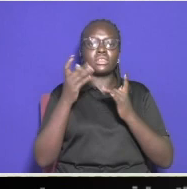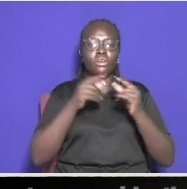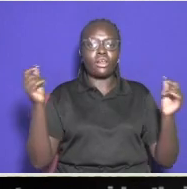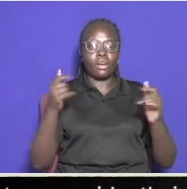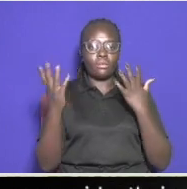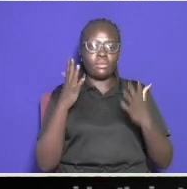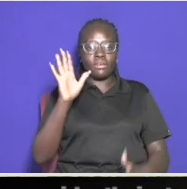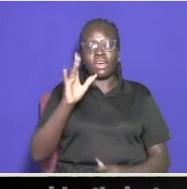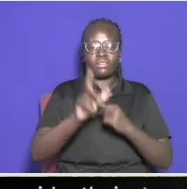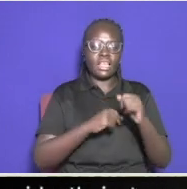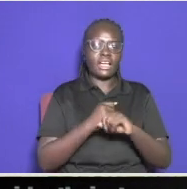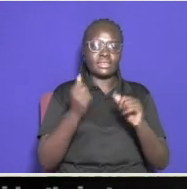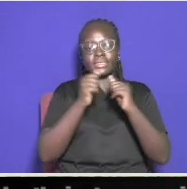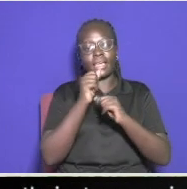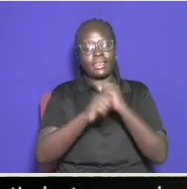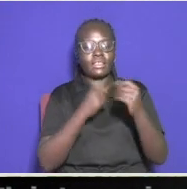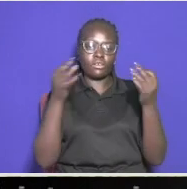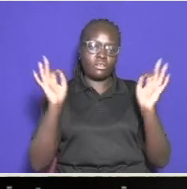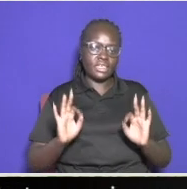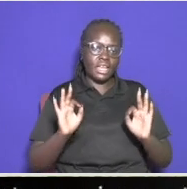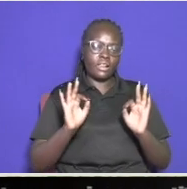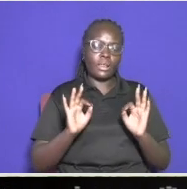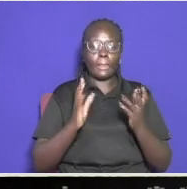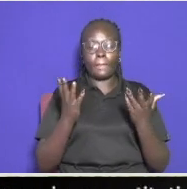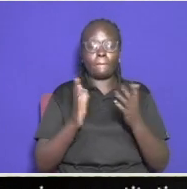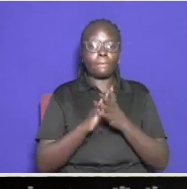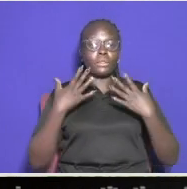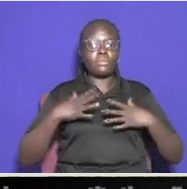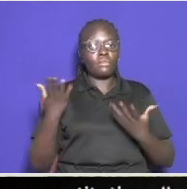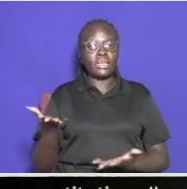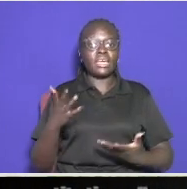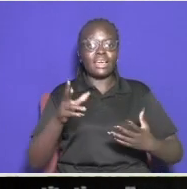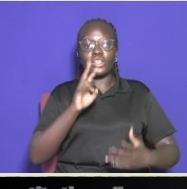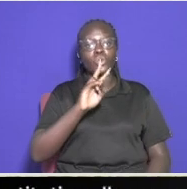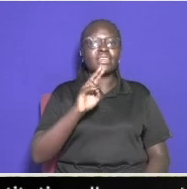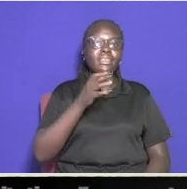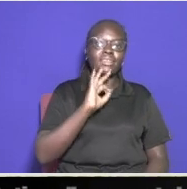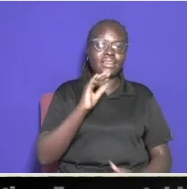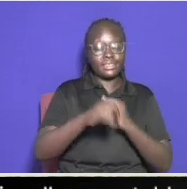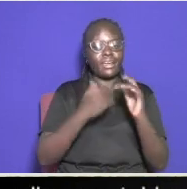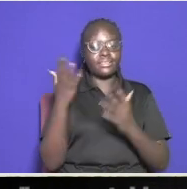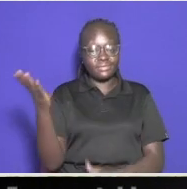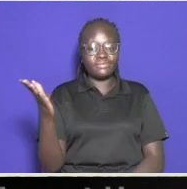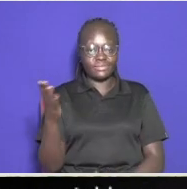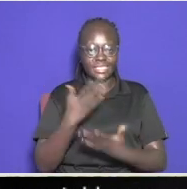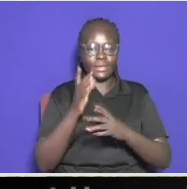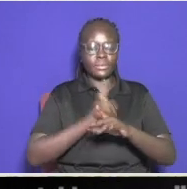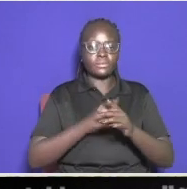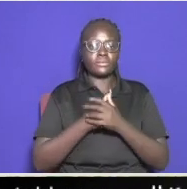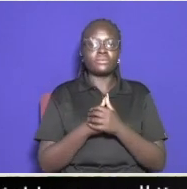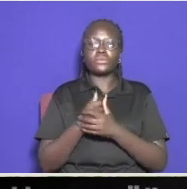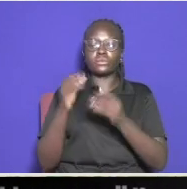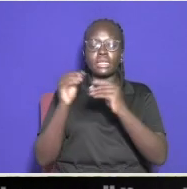maybe 5 years officially, 10 years unofficially. Mm. The guys who've been in the industry for 20, 30 years. Mm. Sometimes even listening in to